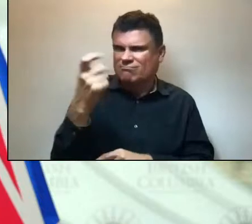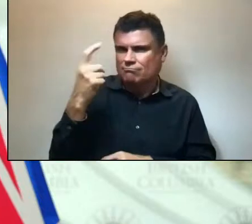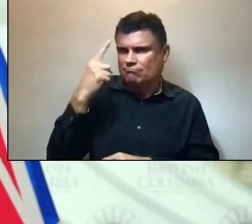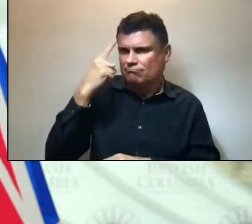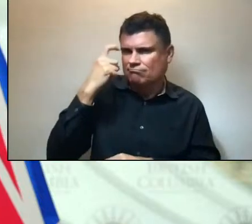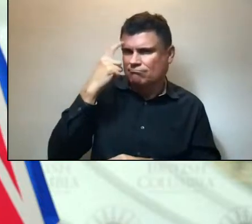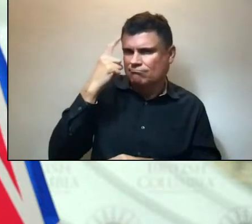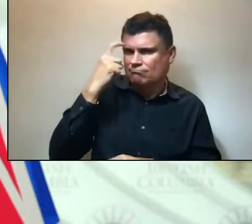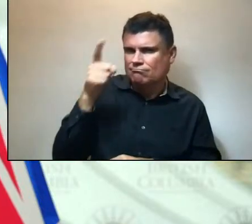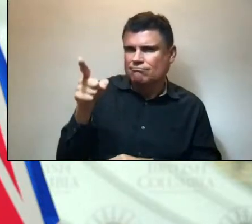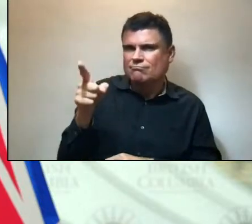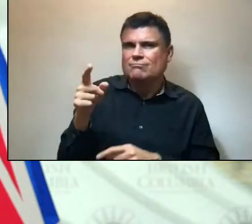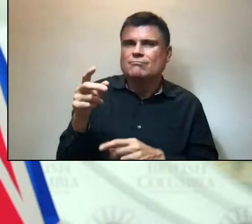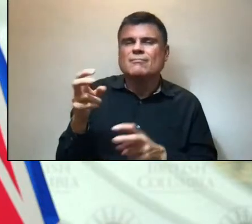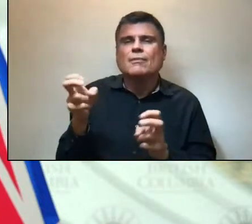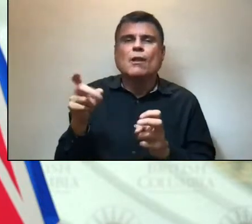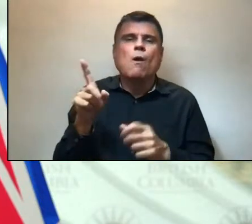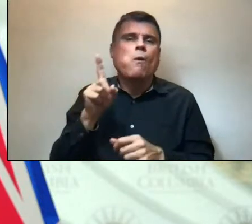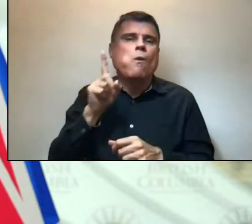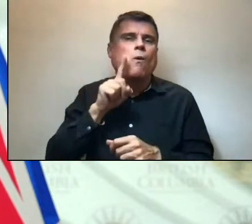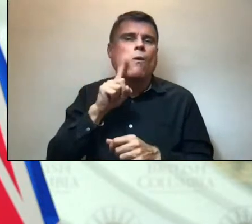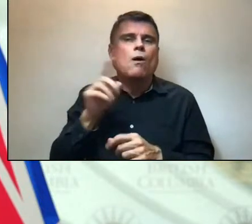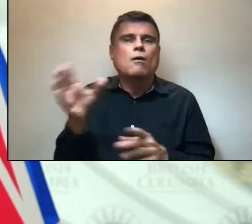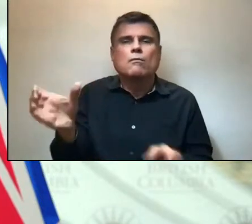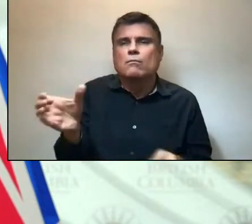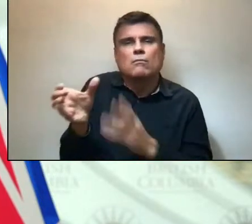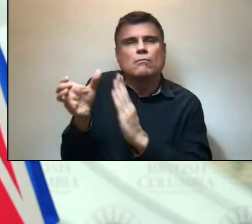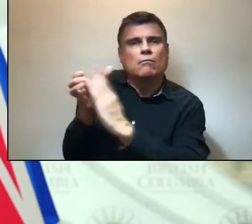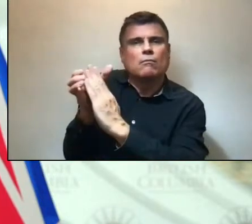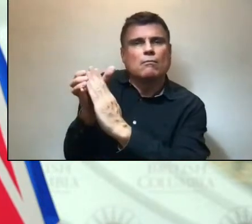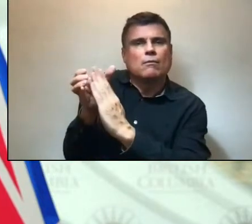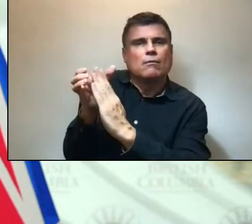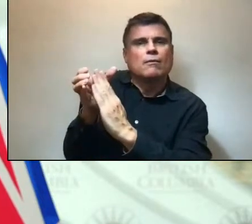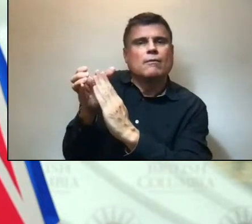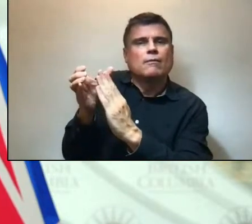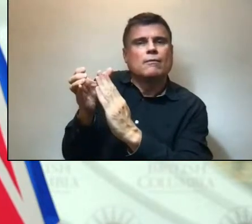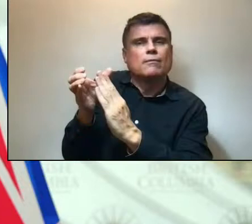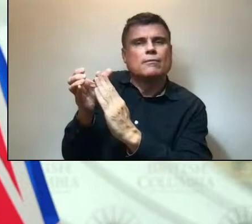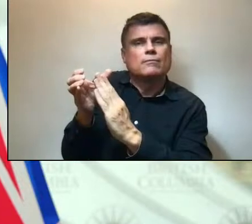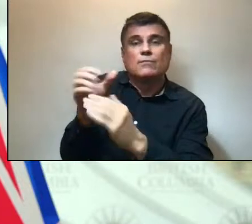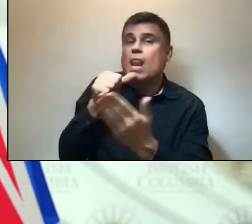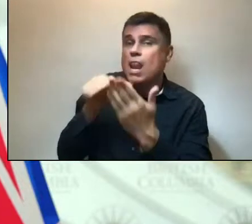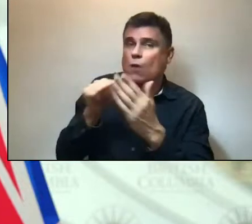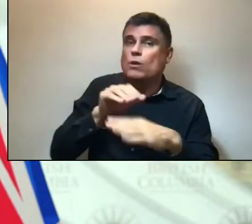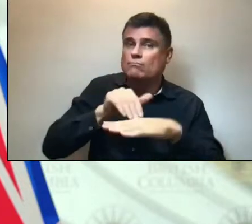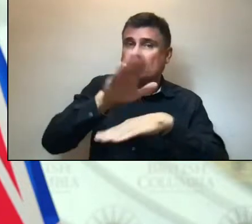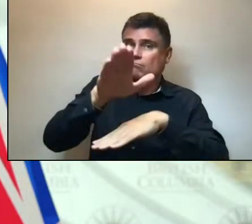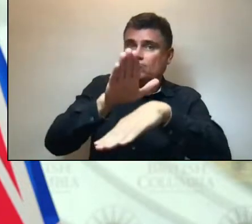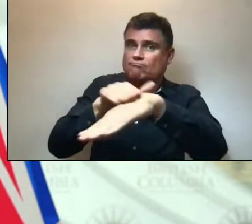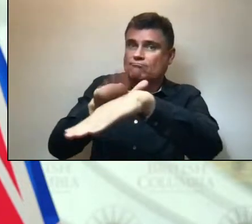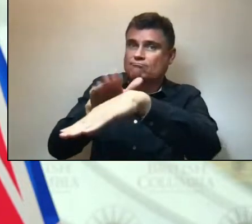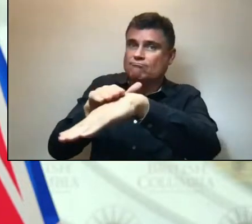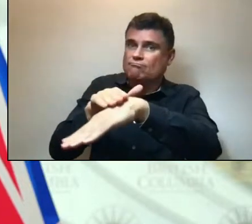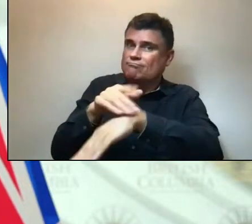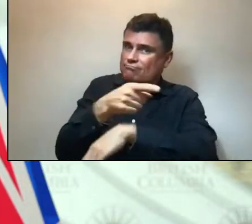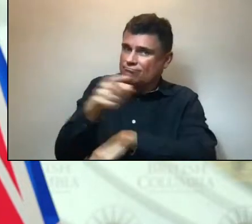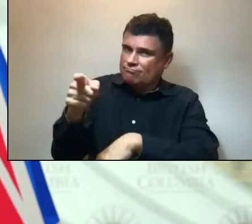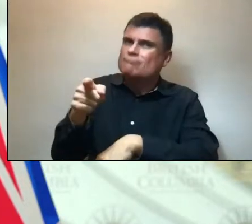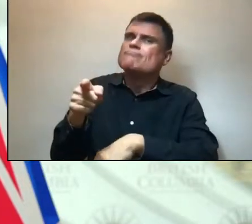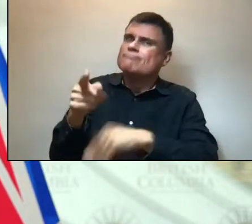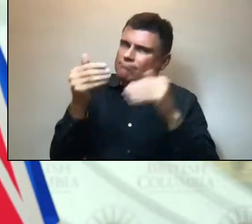without successful uploads. Letters will be personally addressed and will encourage them to get vaccinated at the earliest